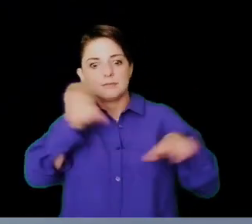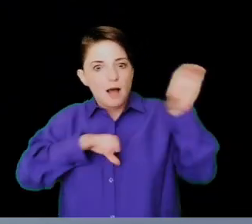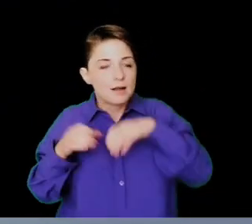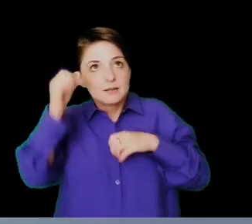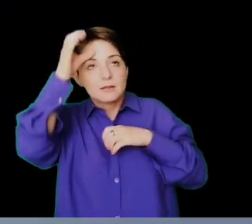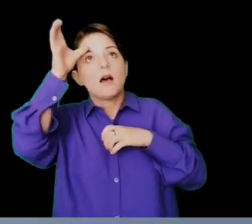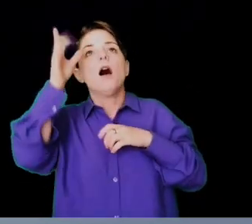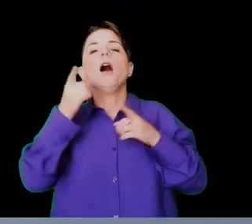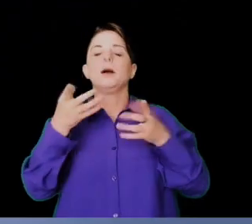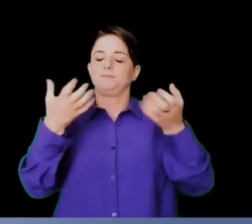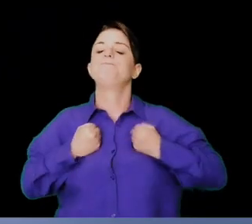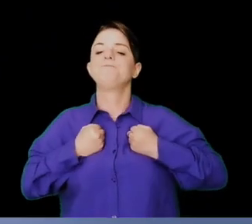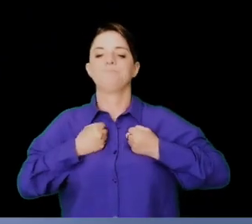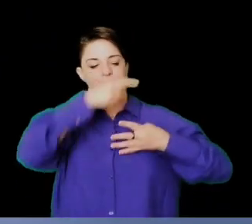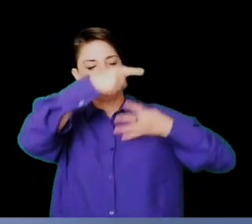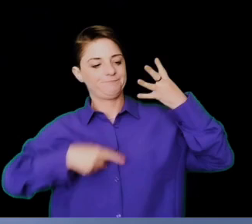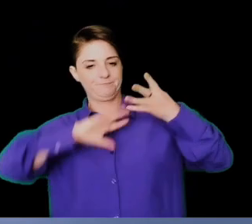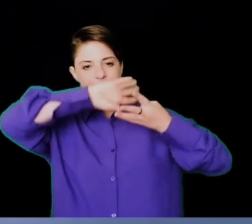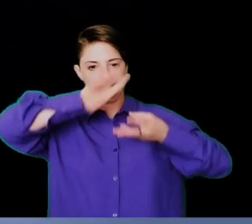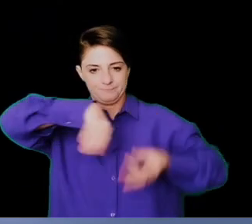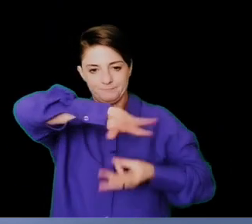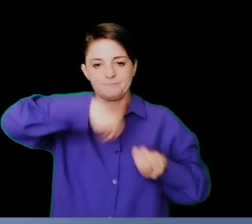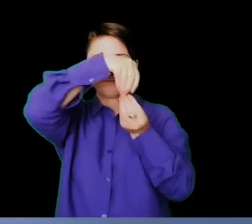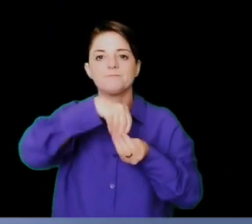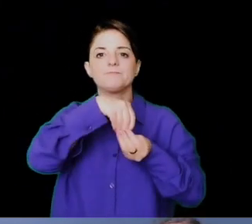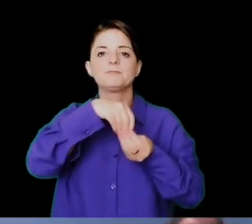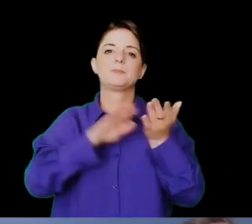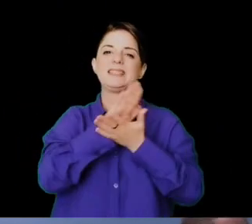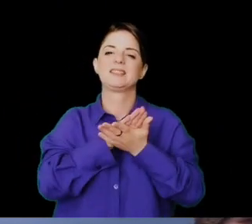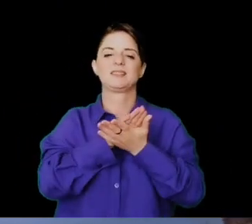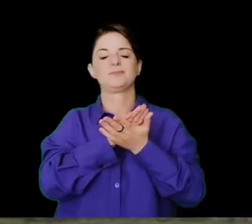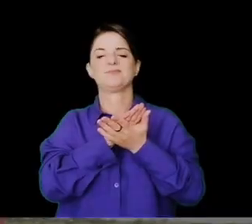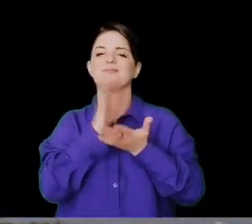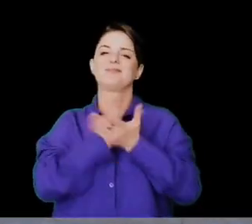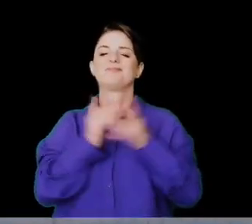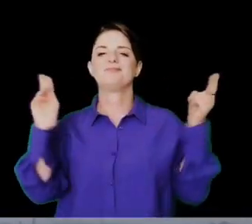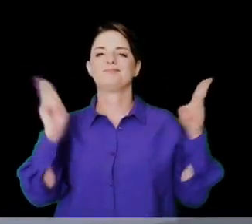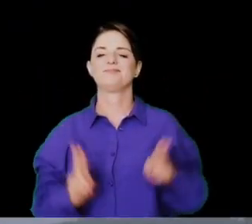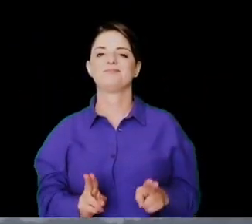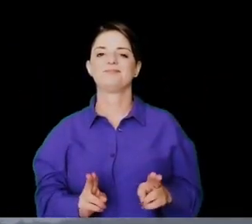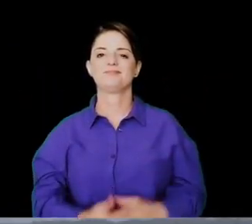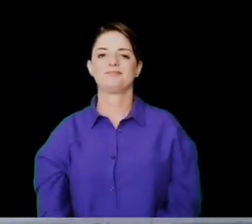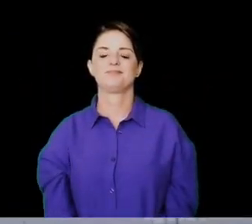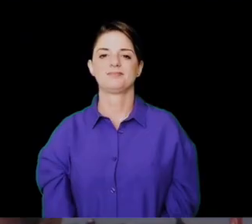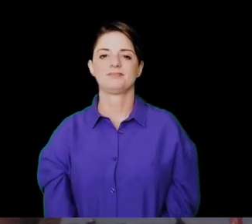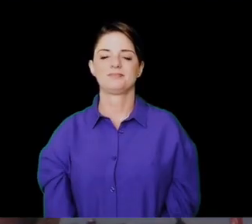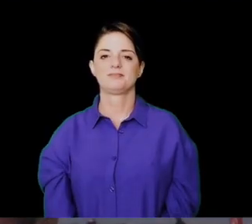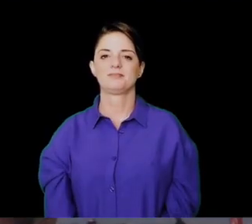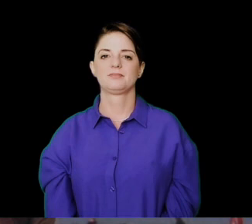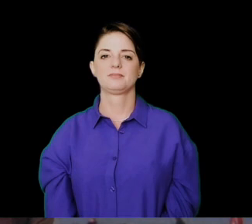other reasons. And scientists have widely accepted now that it was a combination of all these different factors that led to the decline of the oyster fishery.